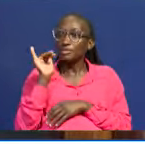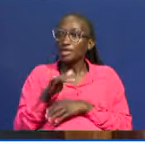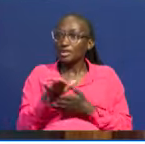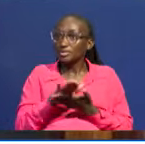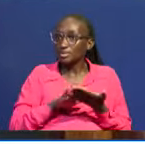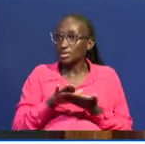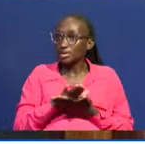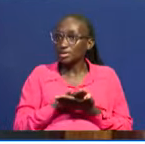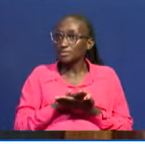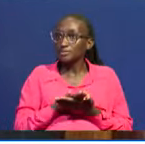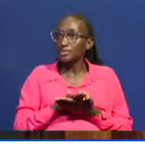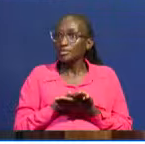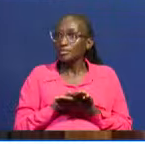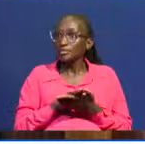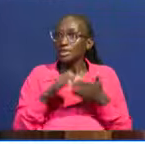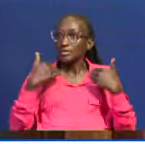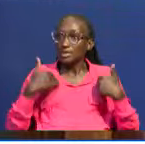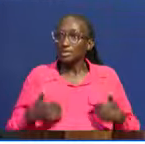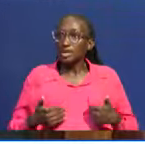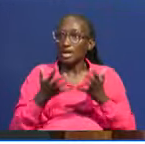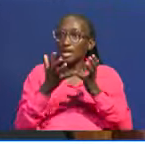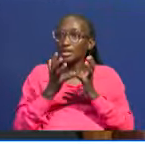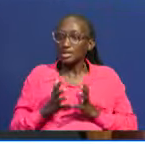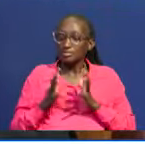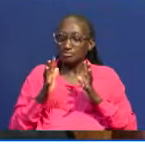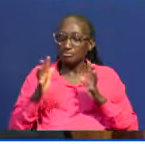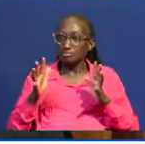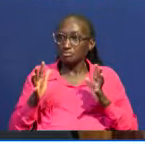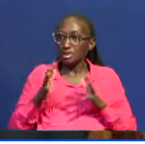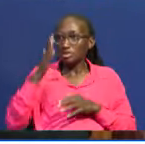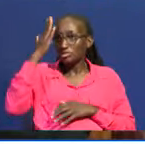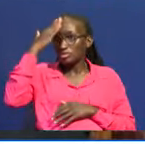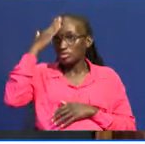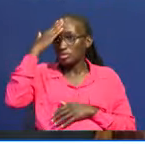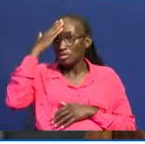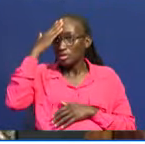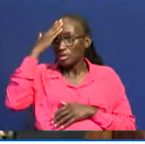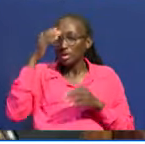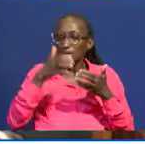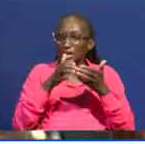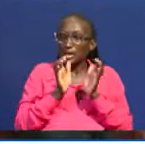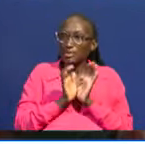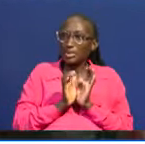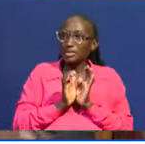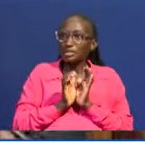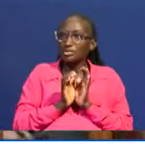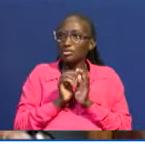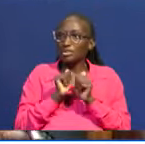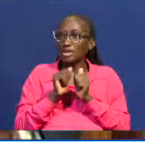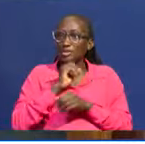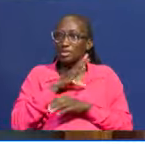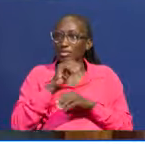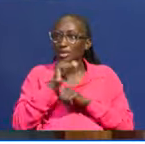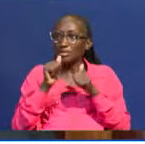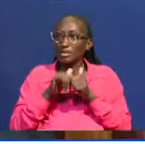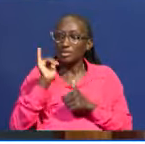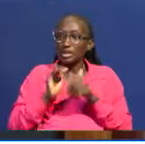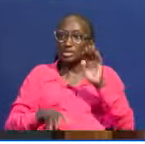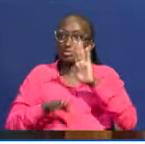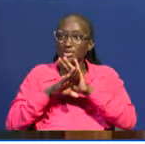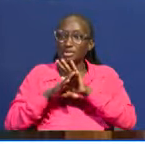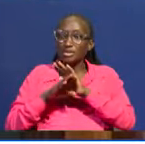basis, therefore, I needed to expound to find out what these companies that had been complained about during that